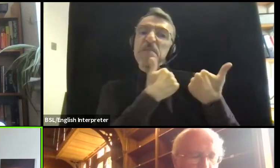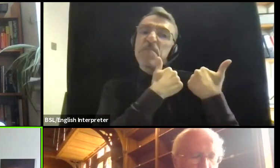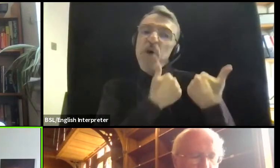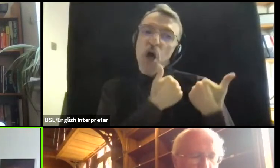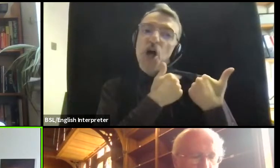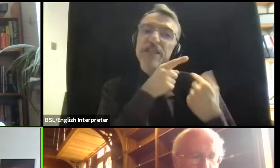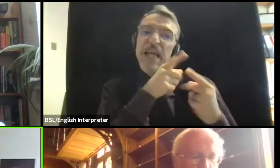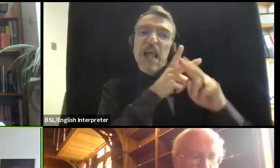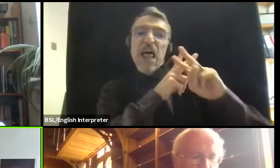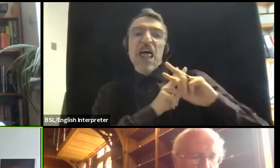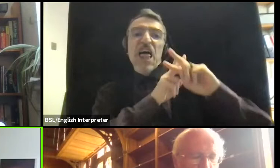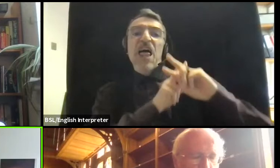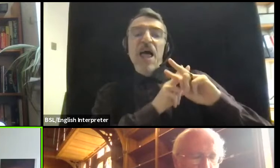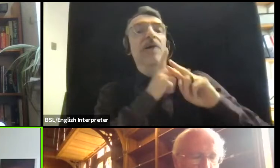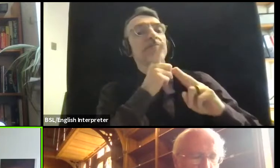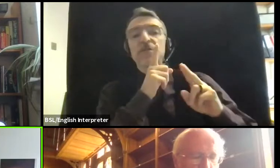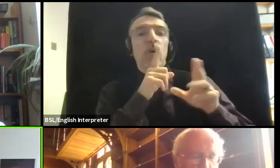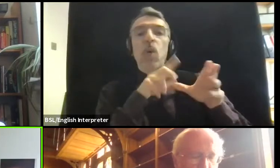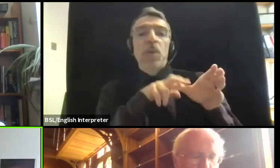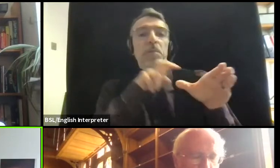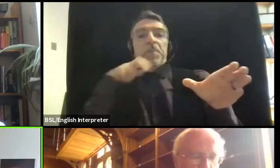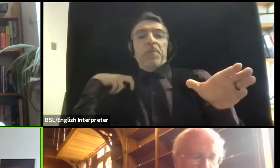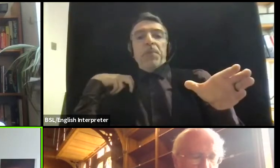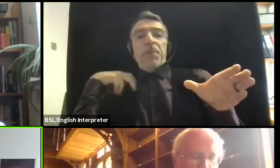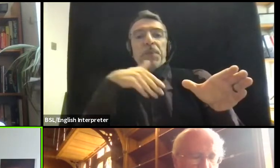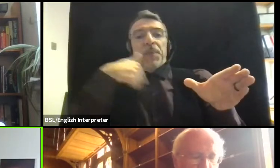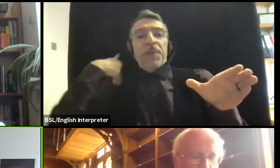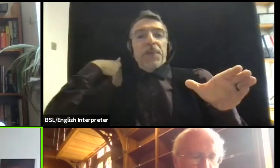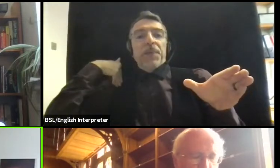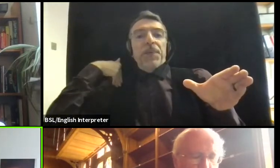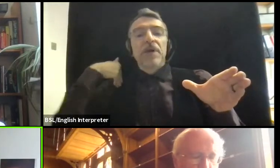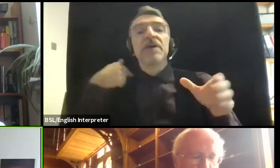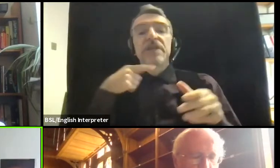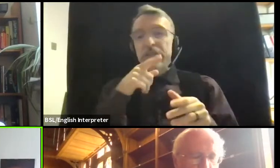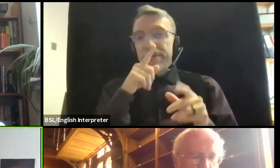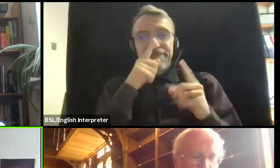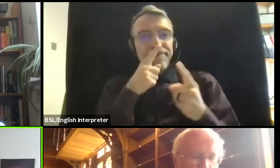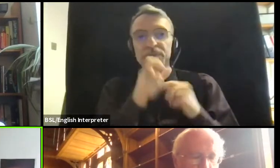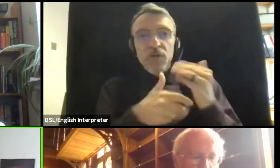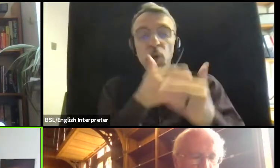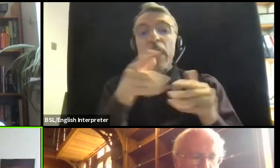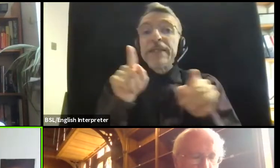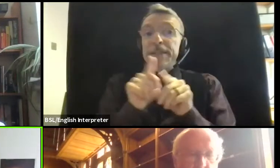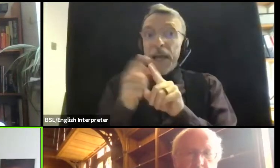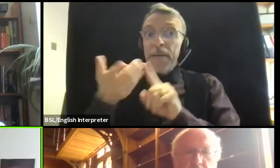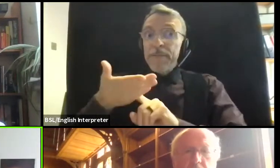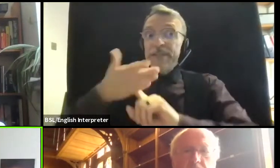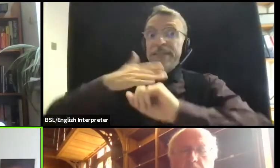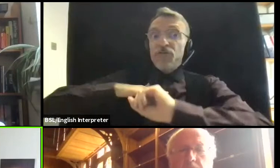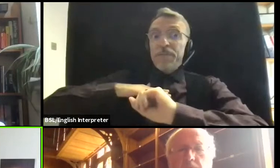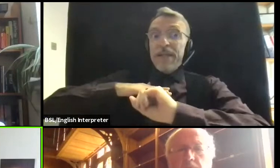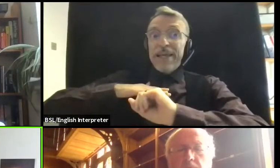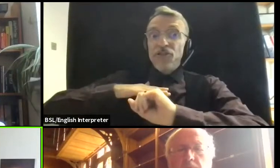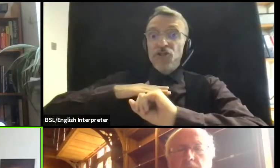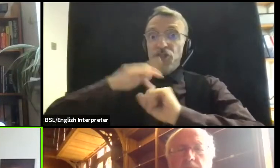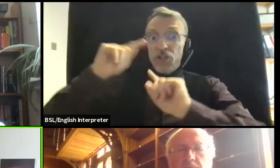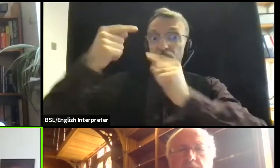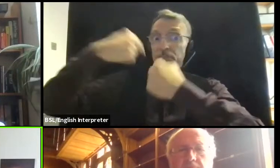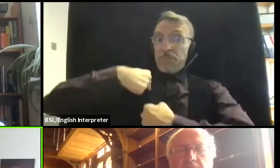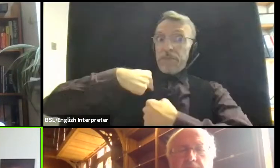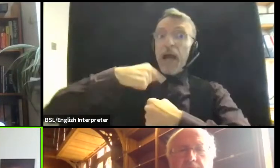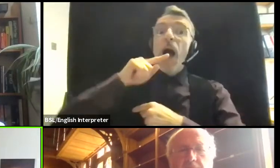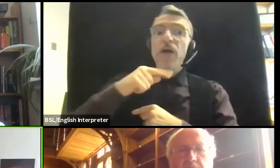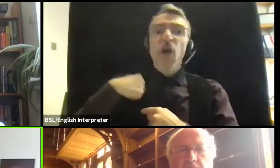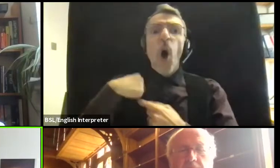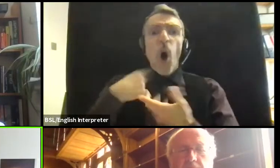they definitely felt like that there was more that they could do. And even people who'd been discriminated against, they definitely felt like we have something